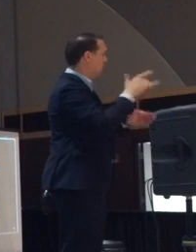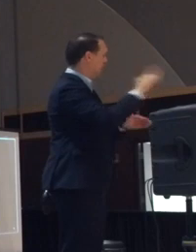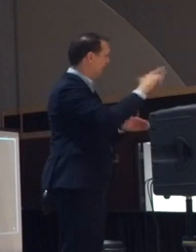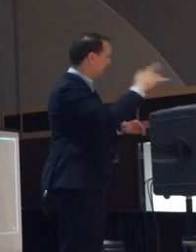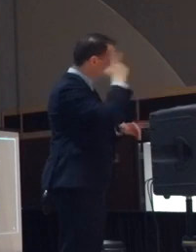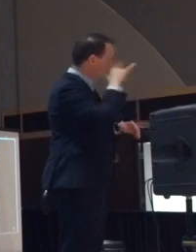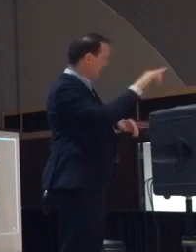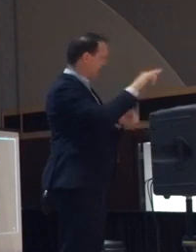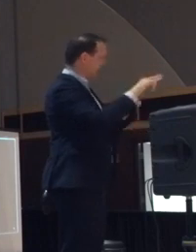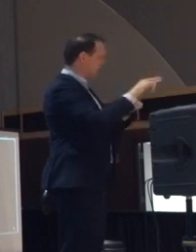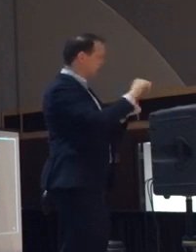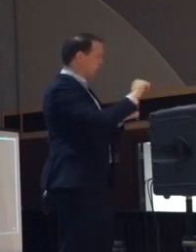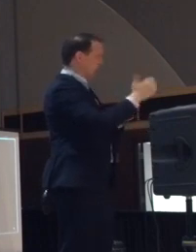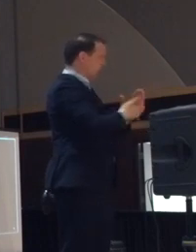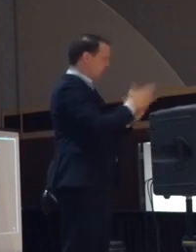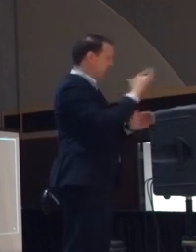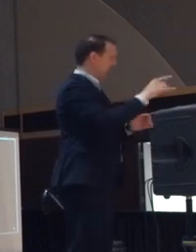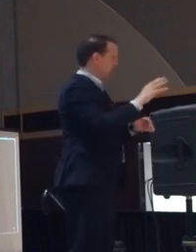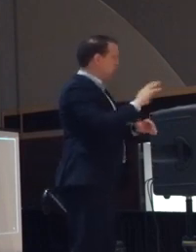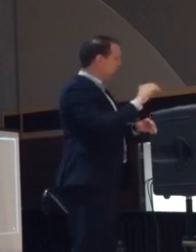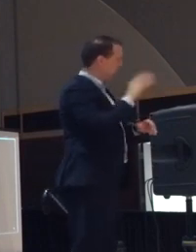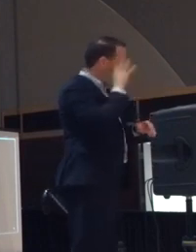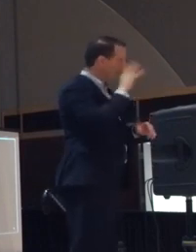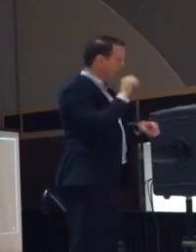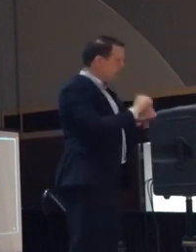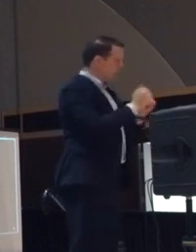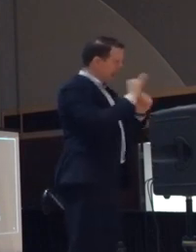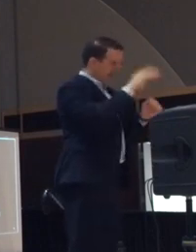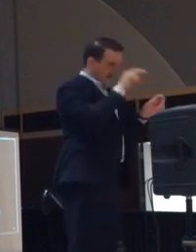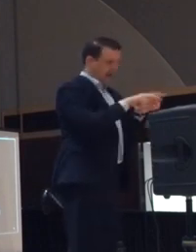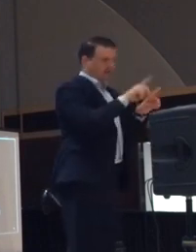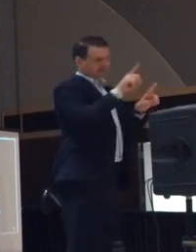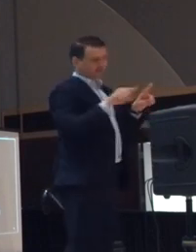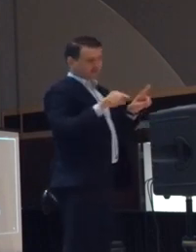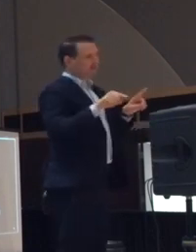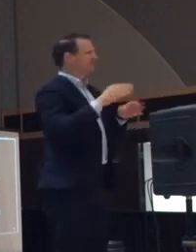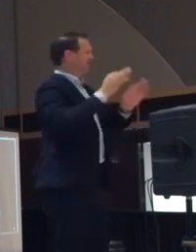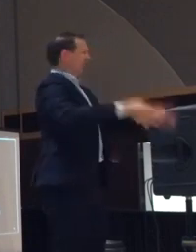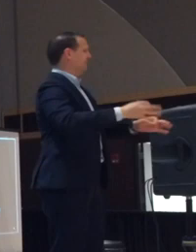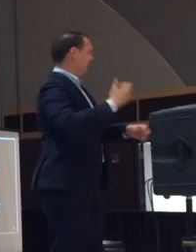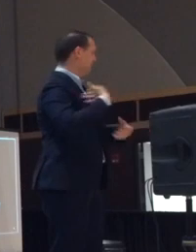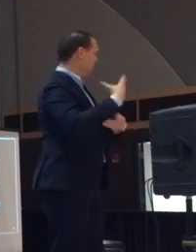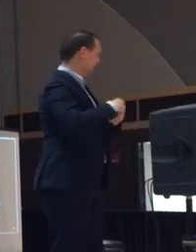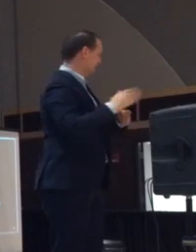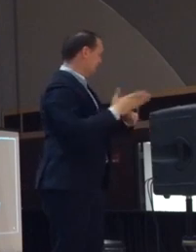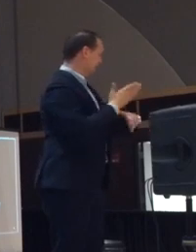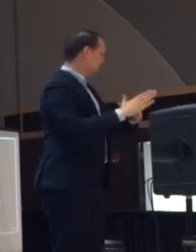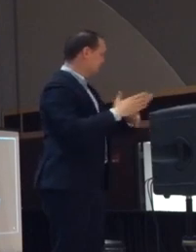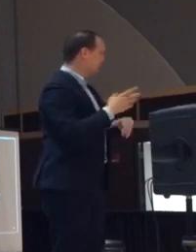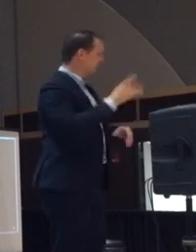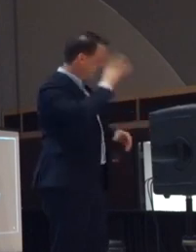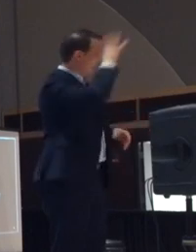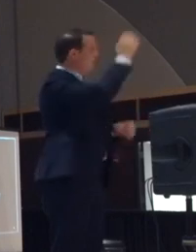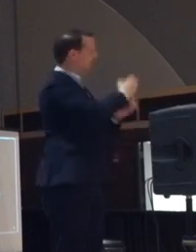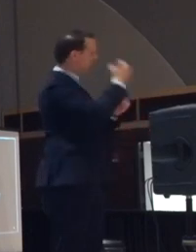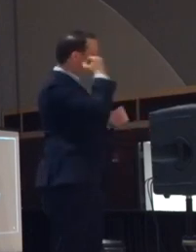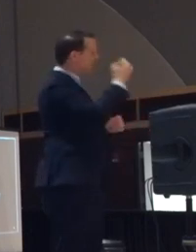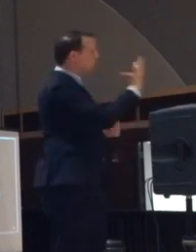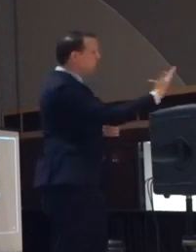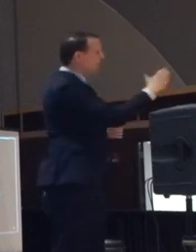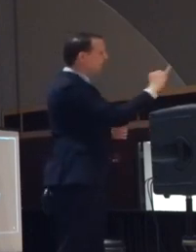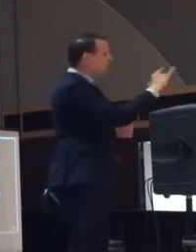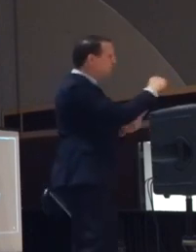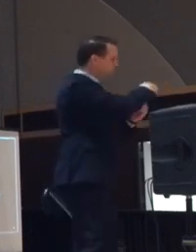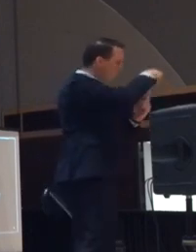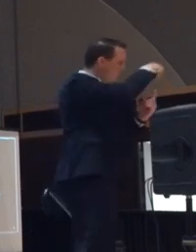And he worked with a guy who was almost definitely on the autism spectrum, who came up with this crazy idea of three little coils,